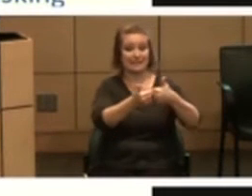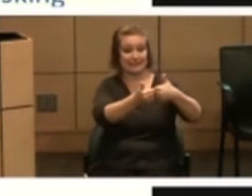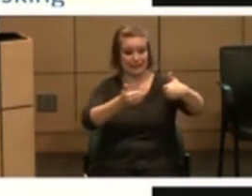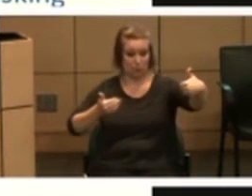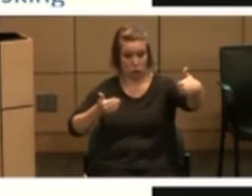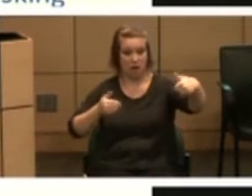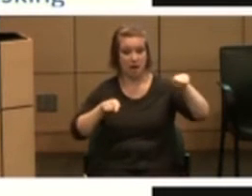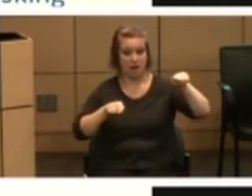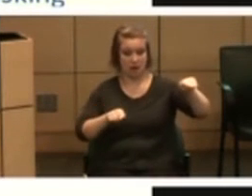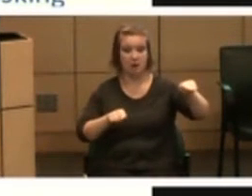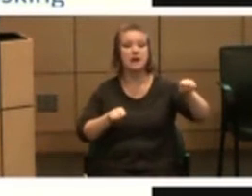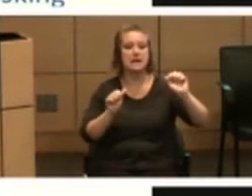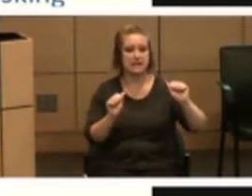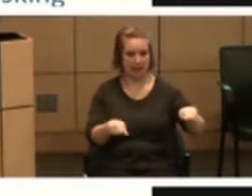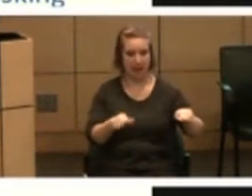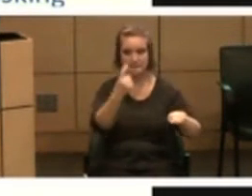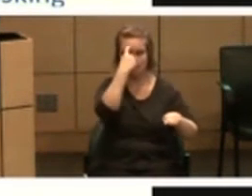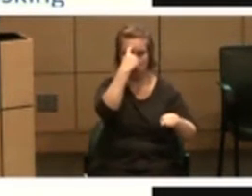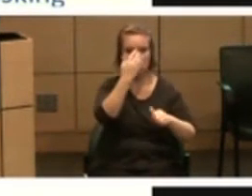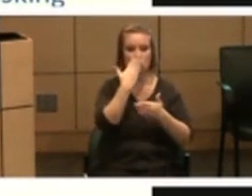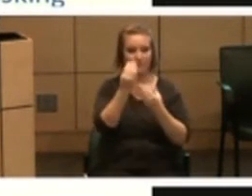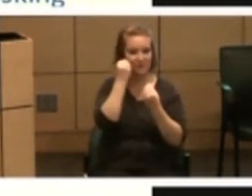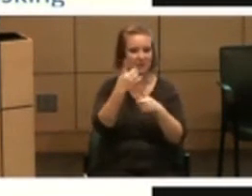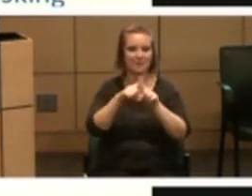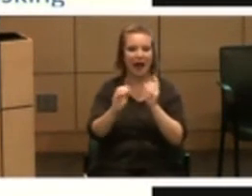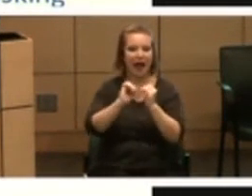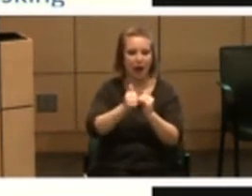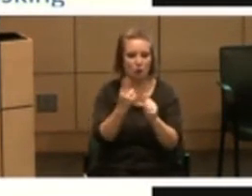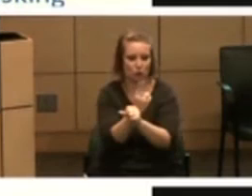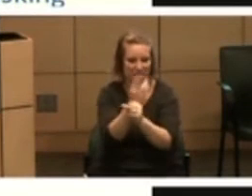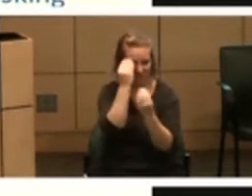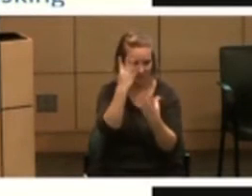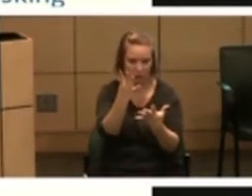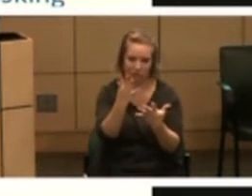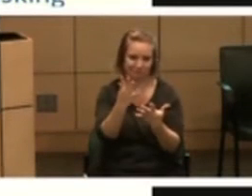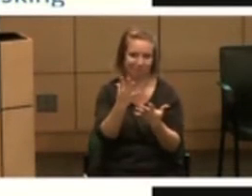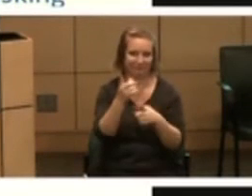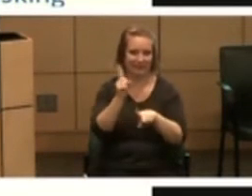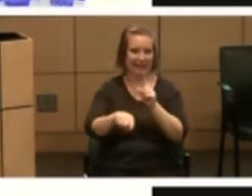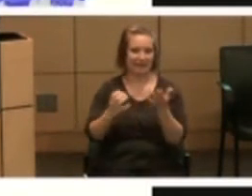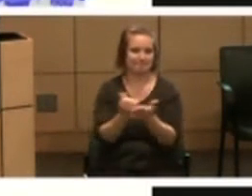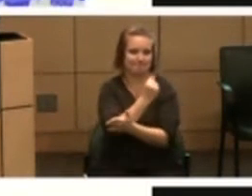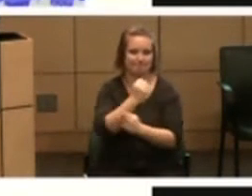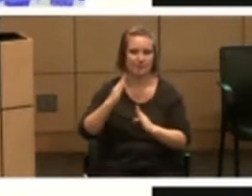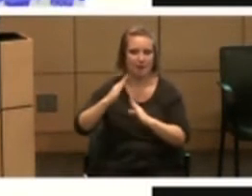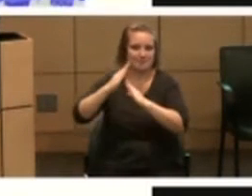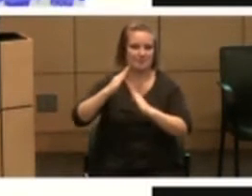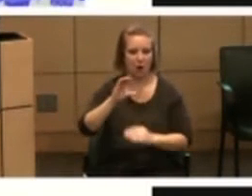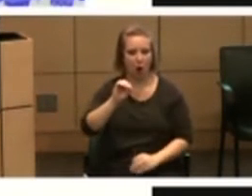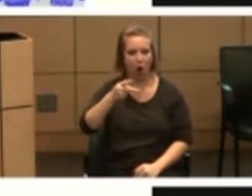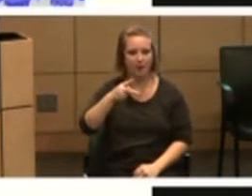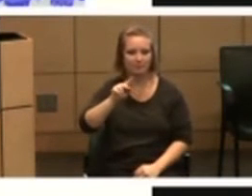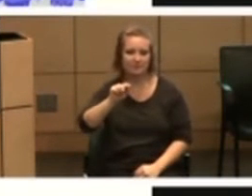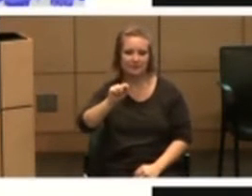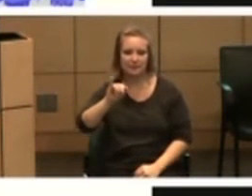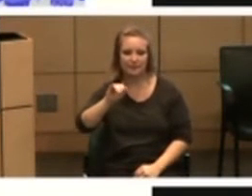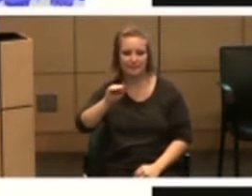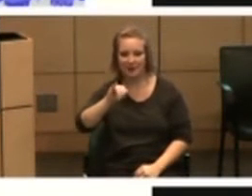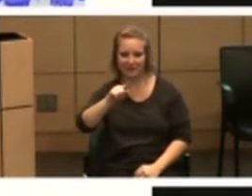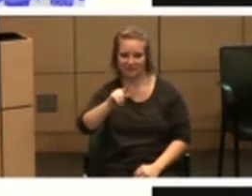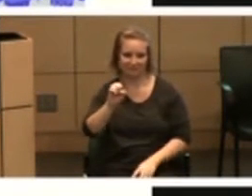good information, basically. It's just it's not using that information in an optimal way. Okay. All right, so here's an